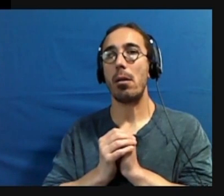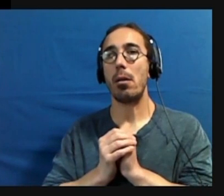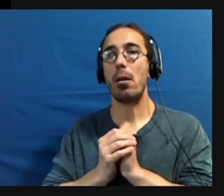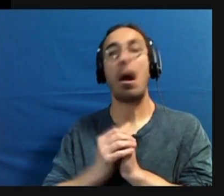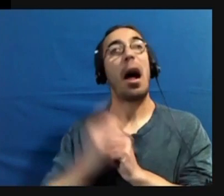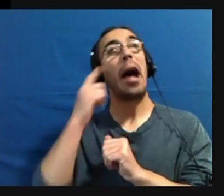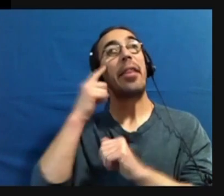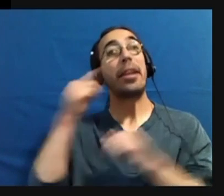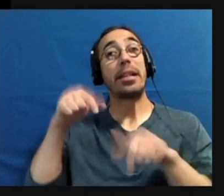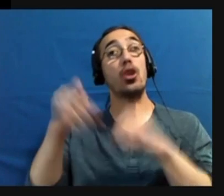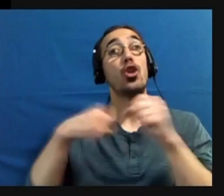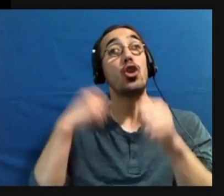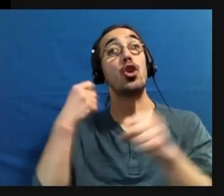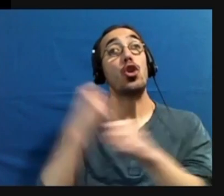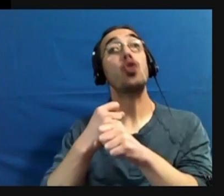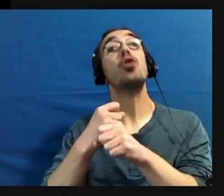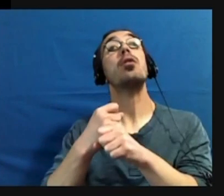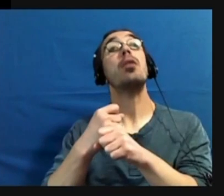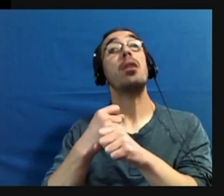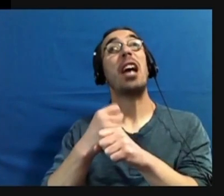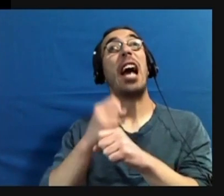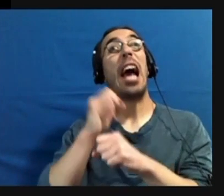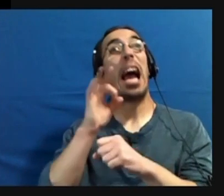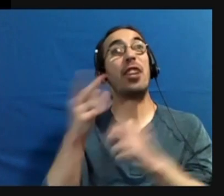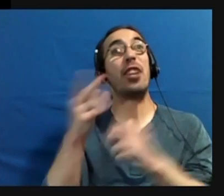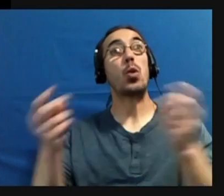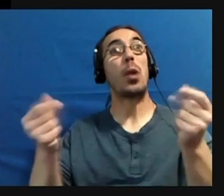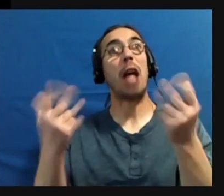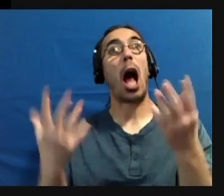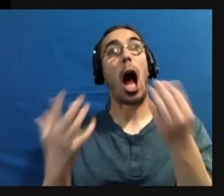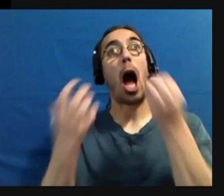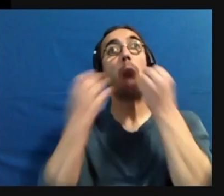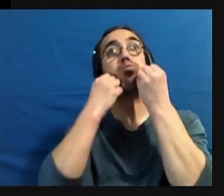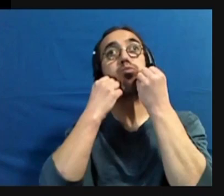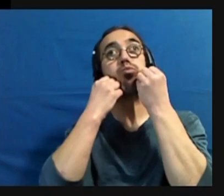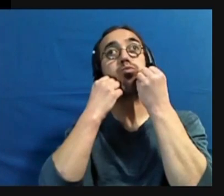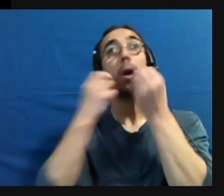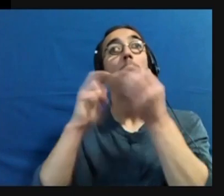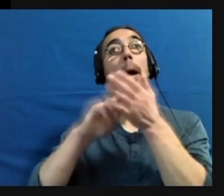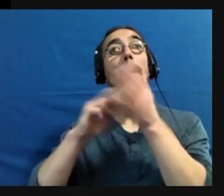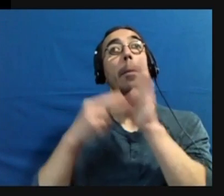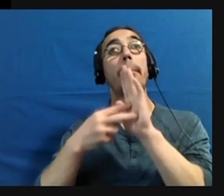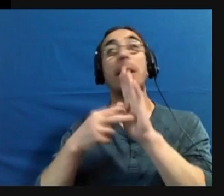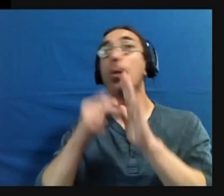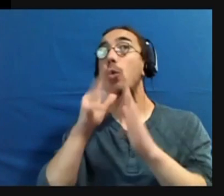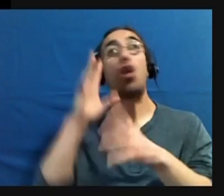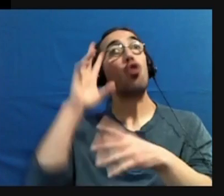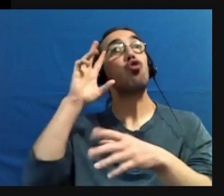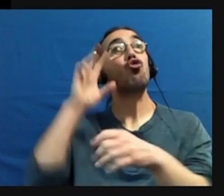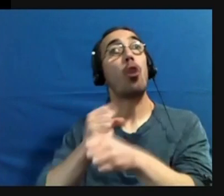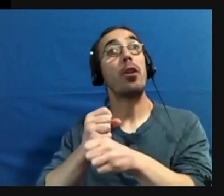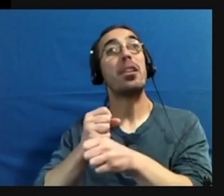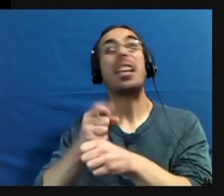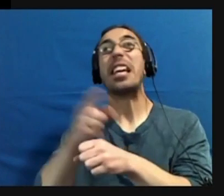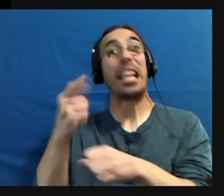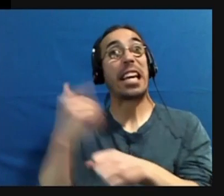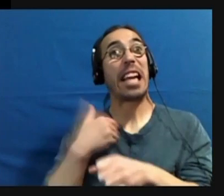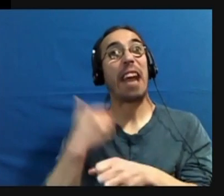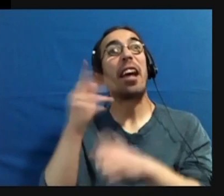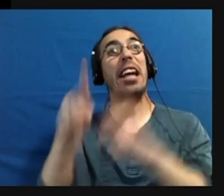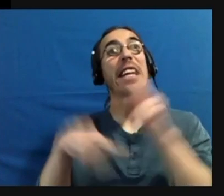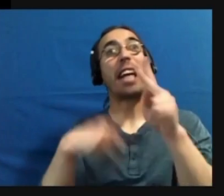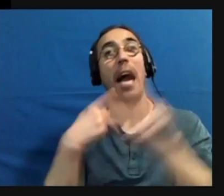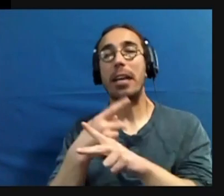sheer act of quickly shoving it into his mouth suggests that he doesn't trust that he will be able to have that kind of treat.